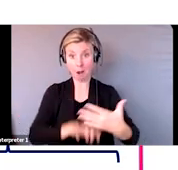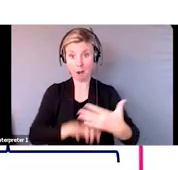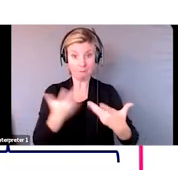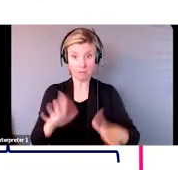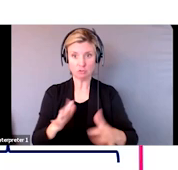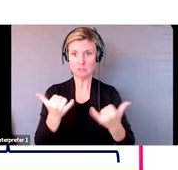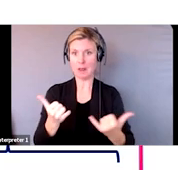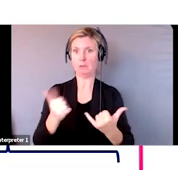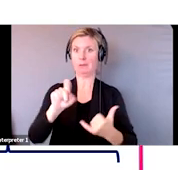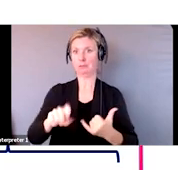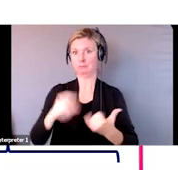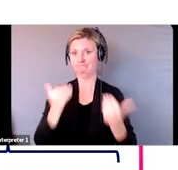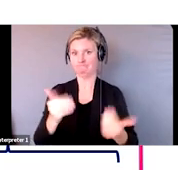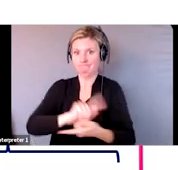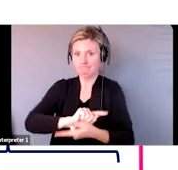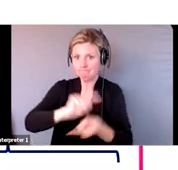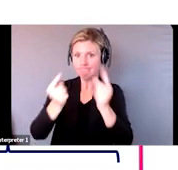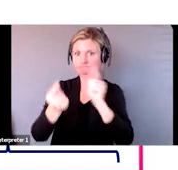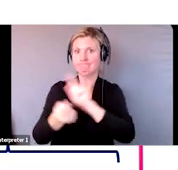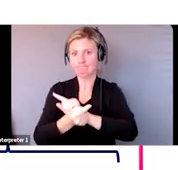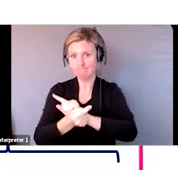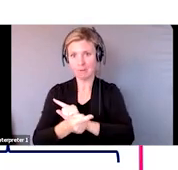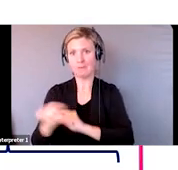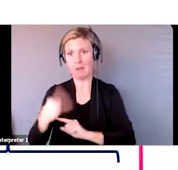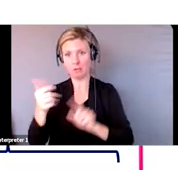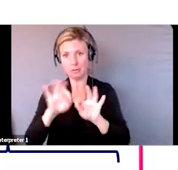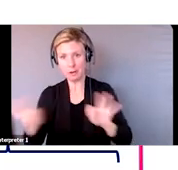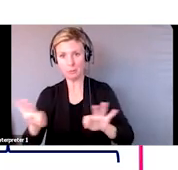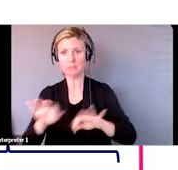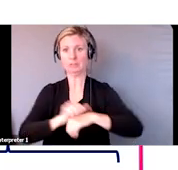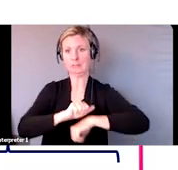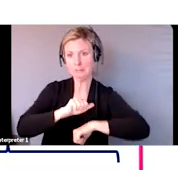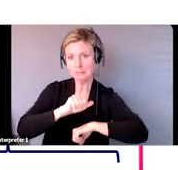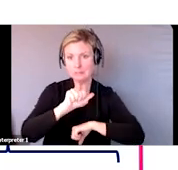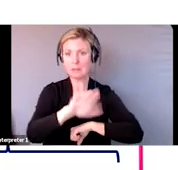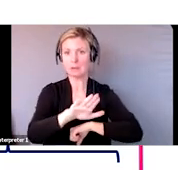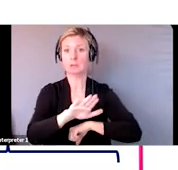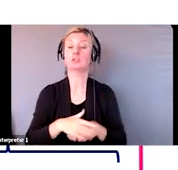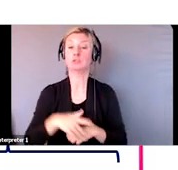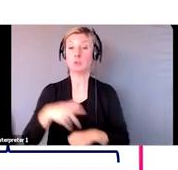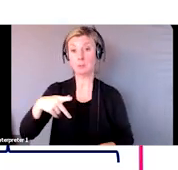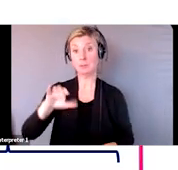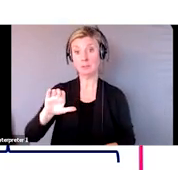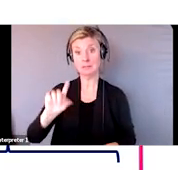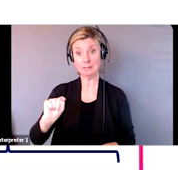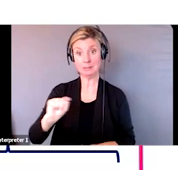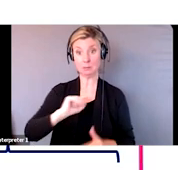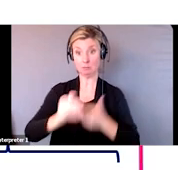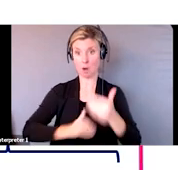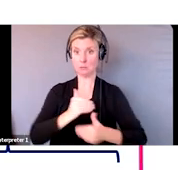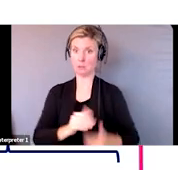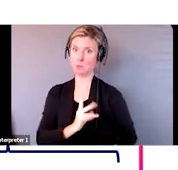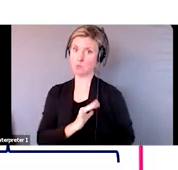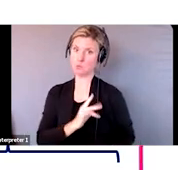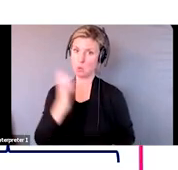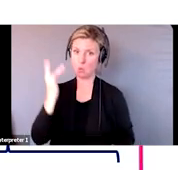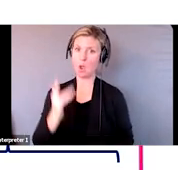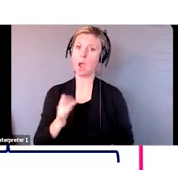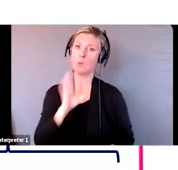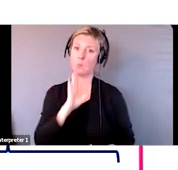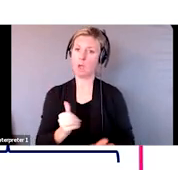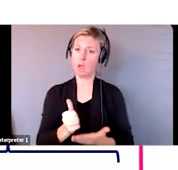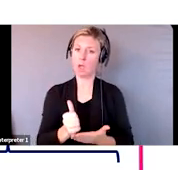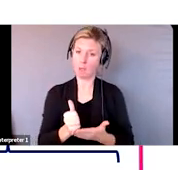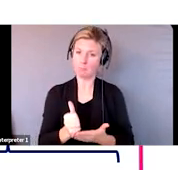the advantages of using the PCT process is that you do get to buy time to collect those funds